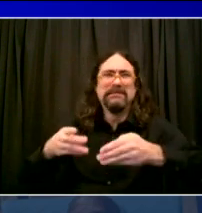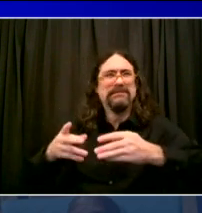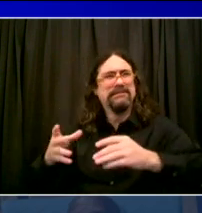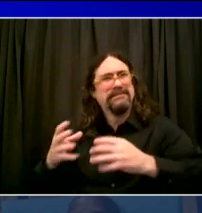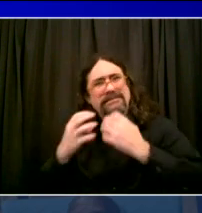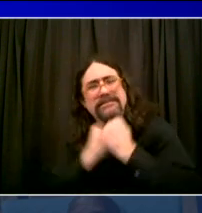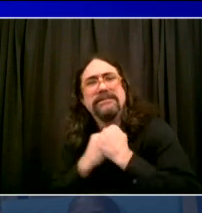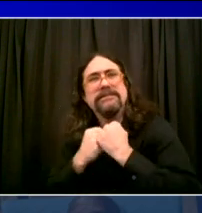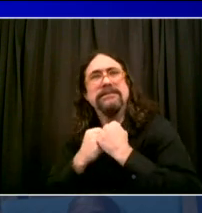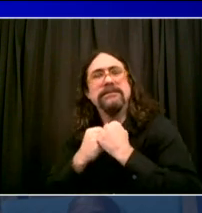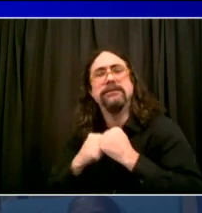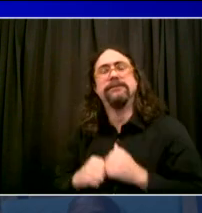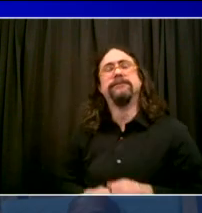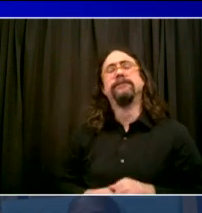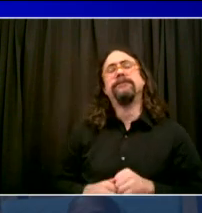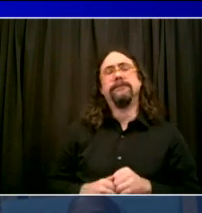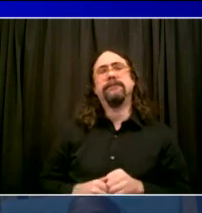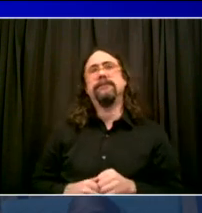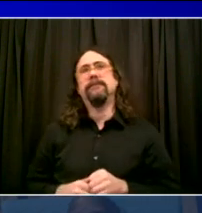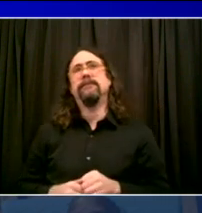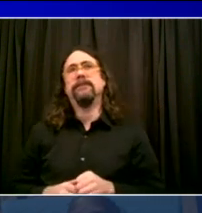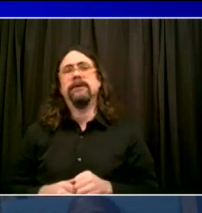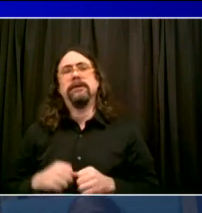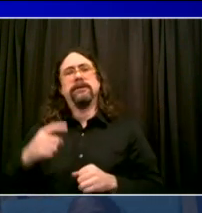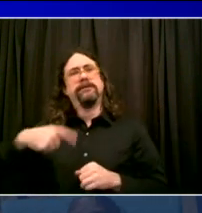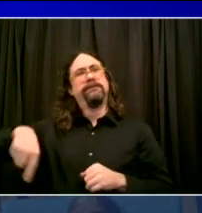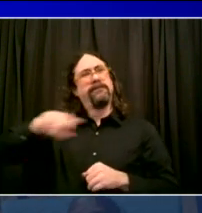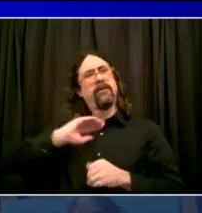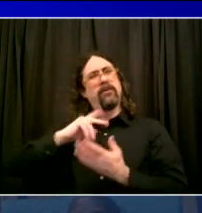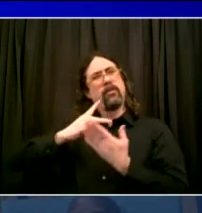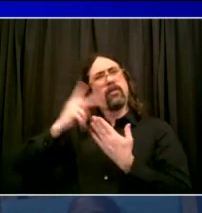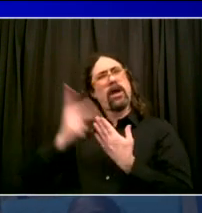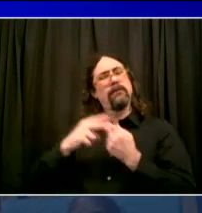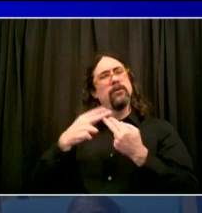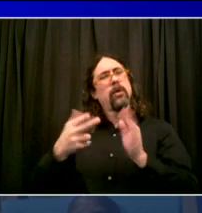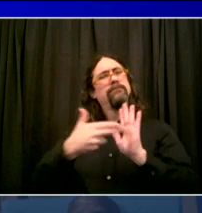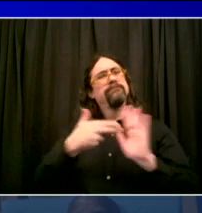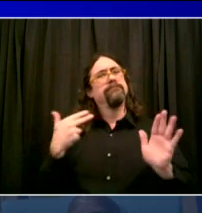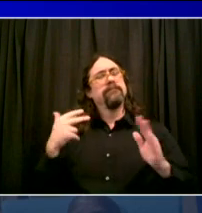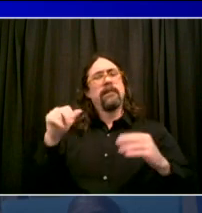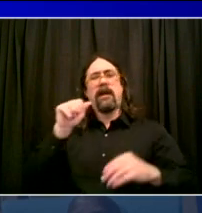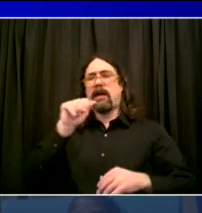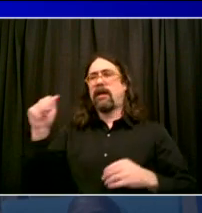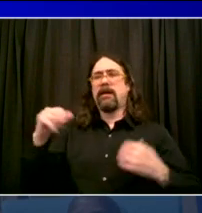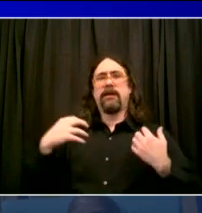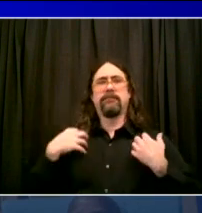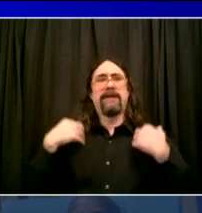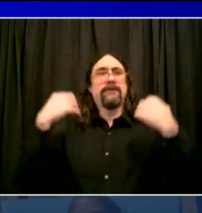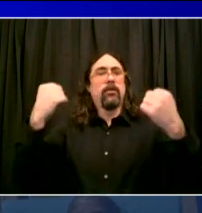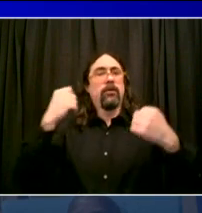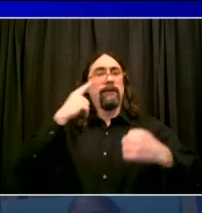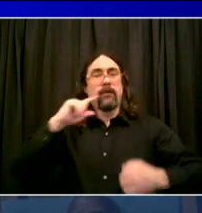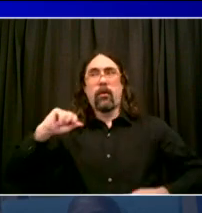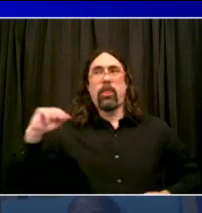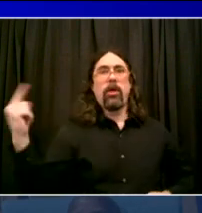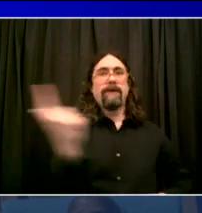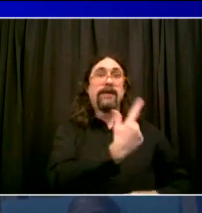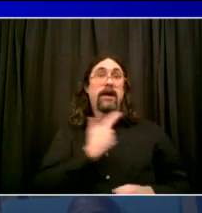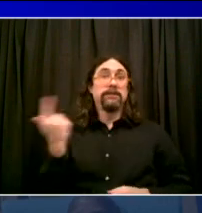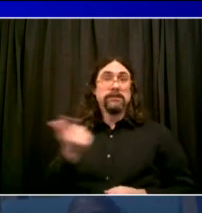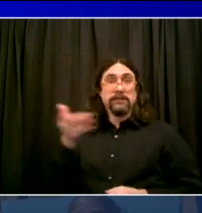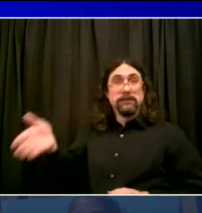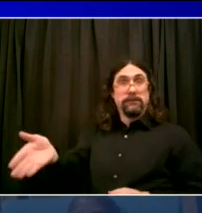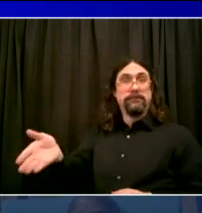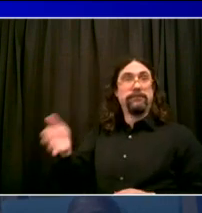recoveryforall.nyc.gov. But crucial to the recovery in New York City this year is to bring back small businesses strong. And we're going to be talking a lot about